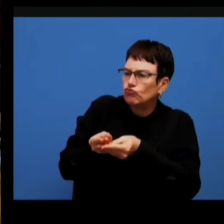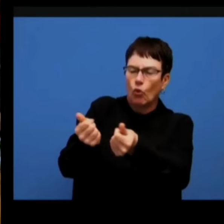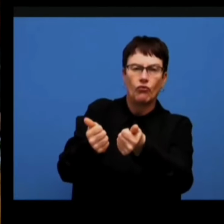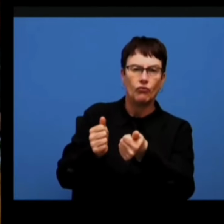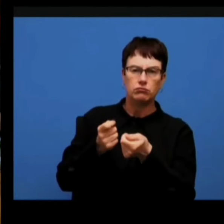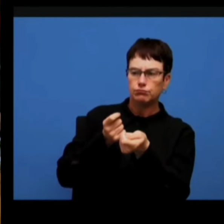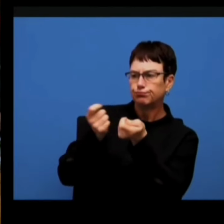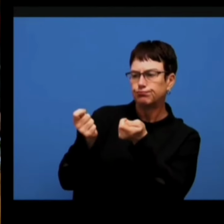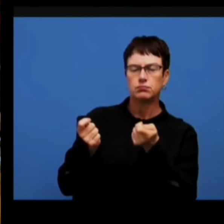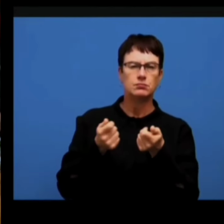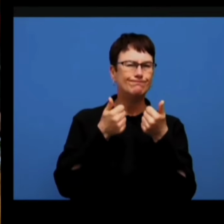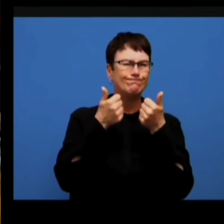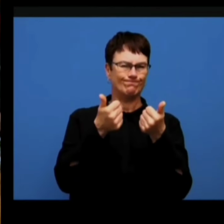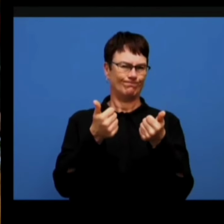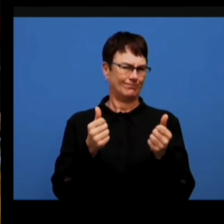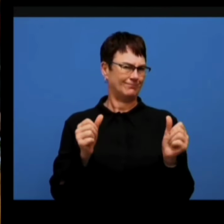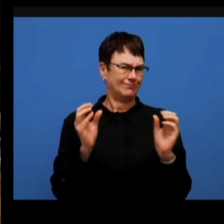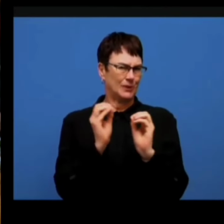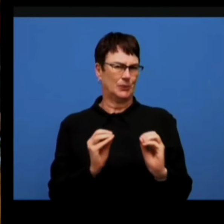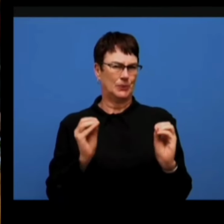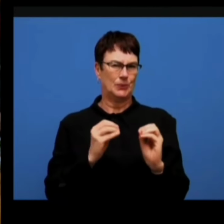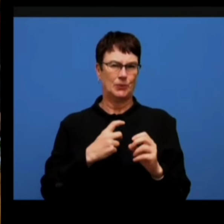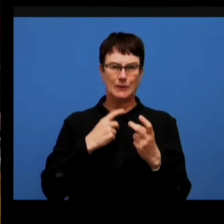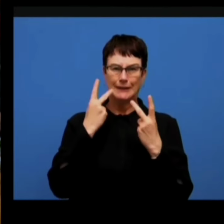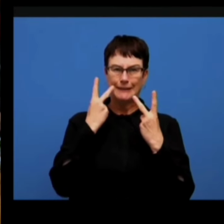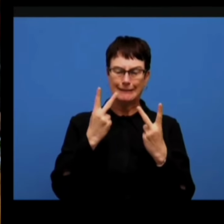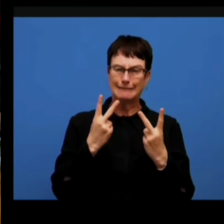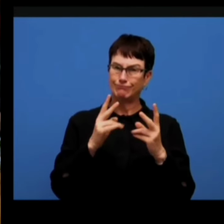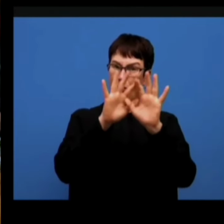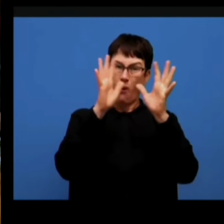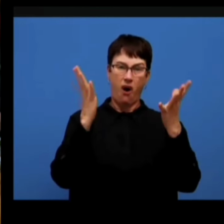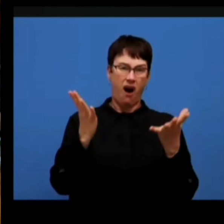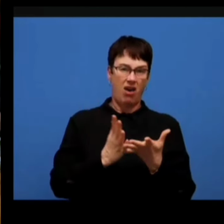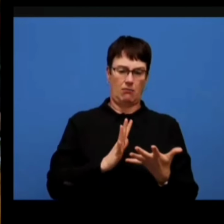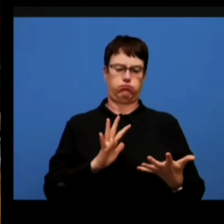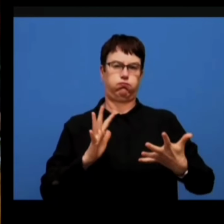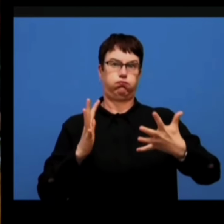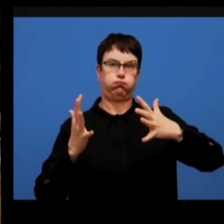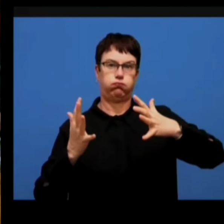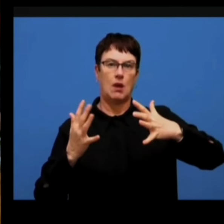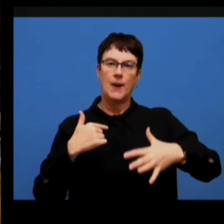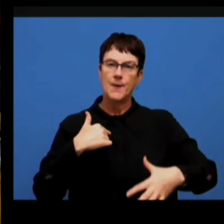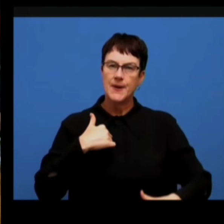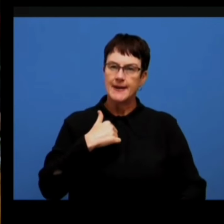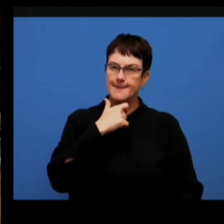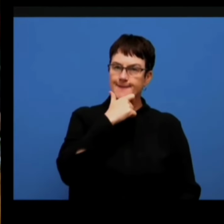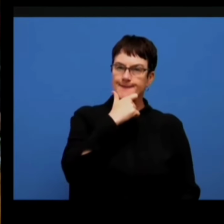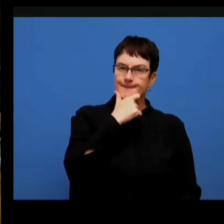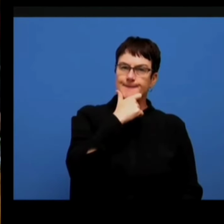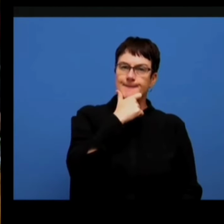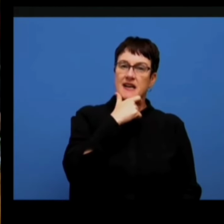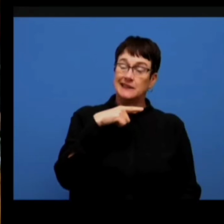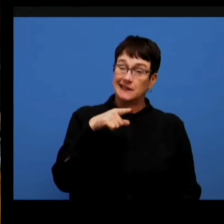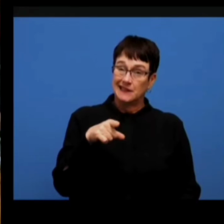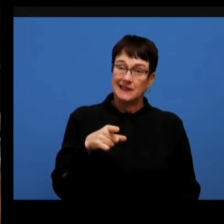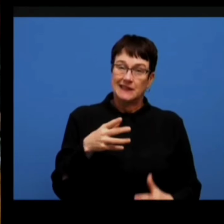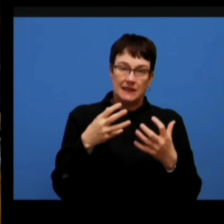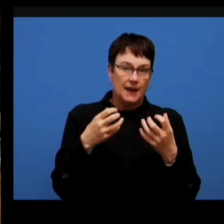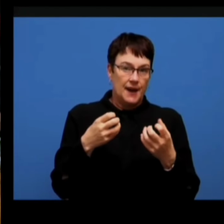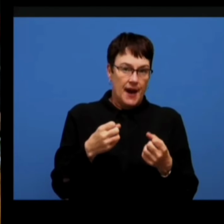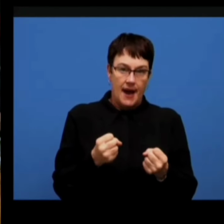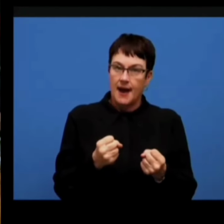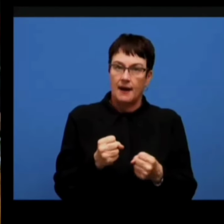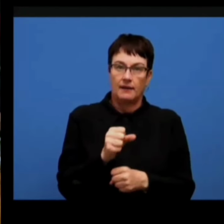systems, that the potential implications of which are poorly understood.